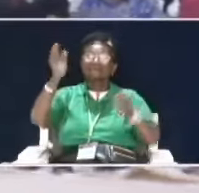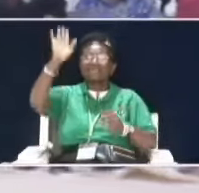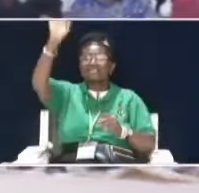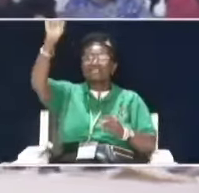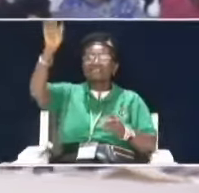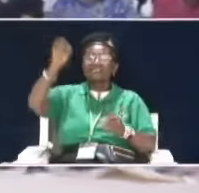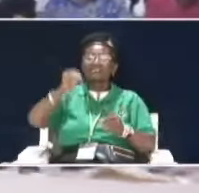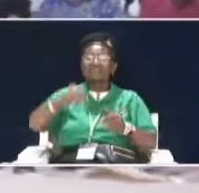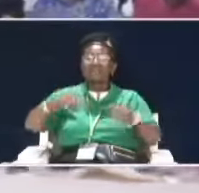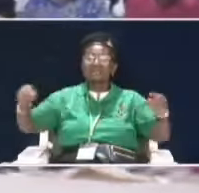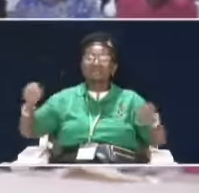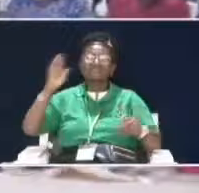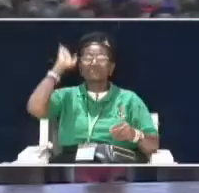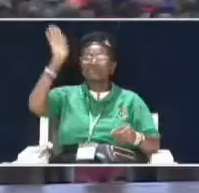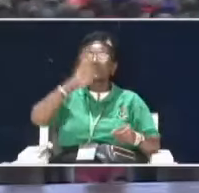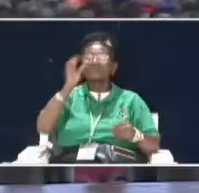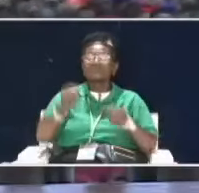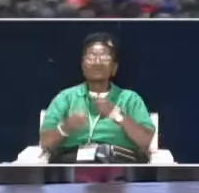scattered.